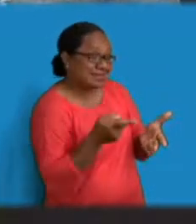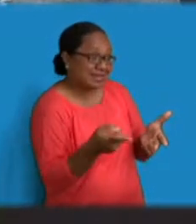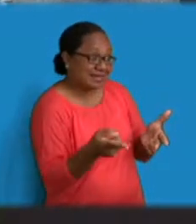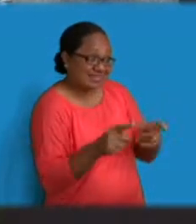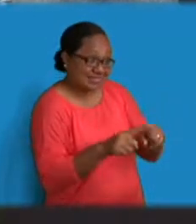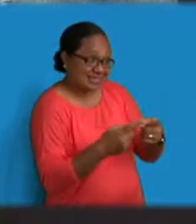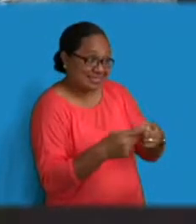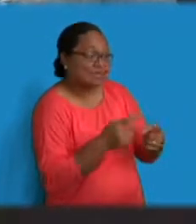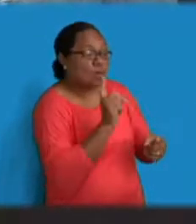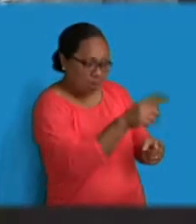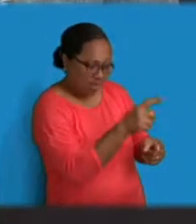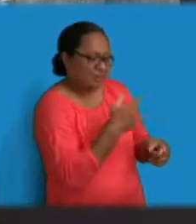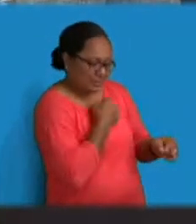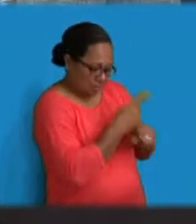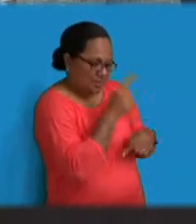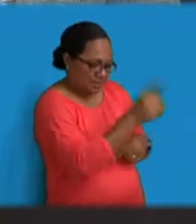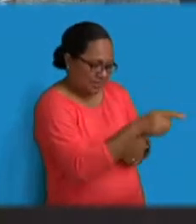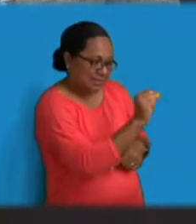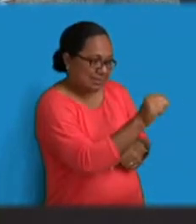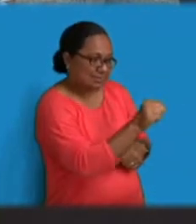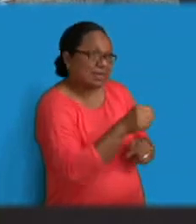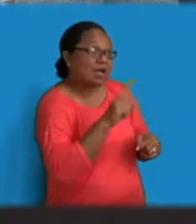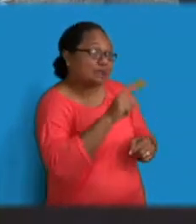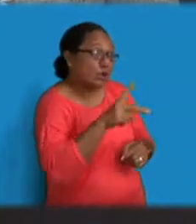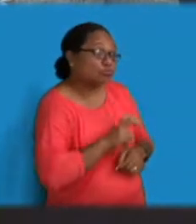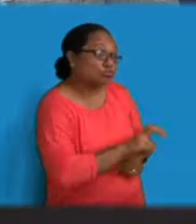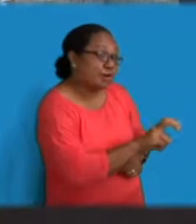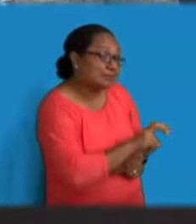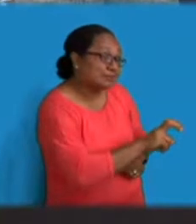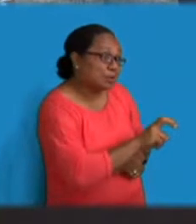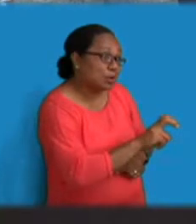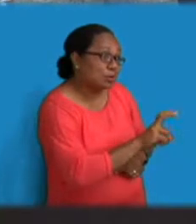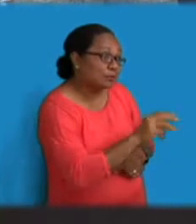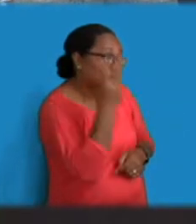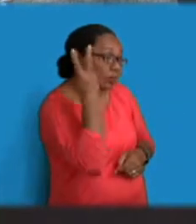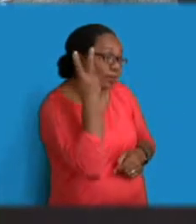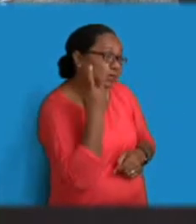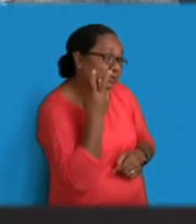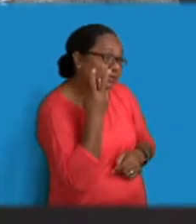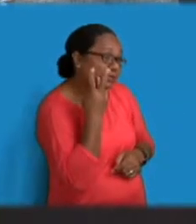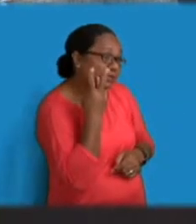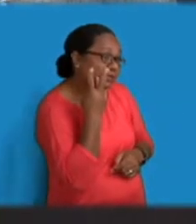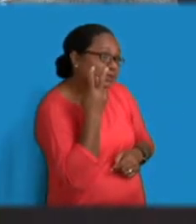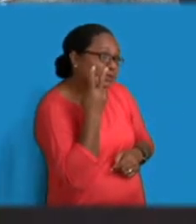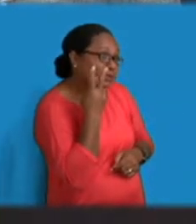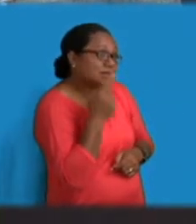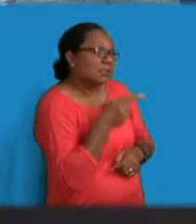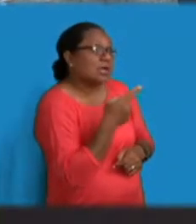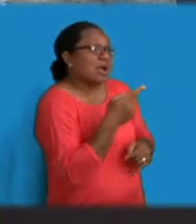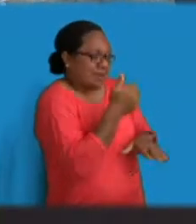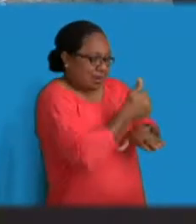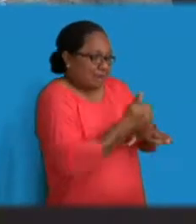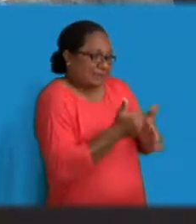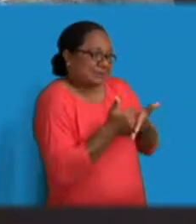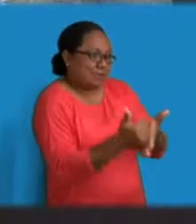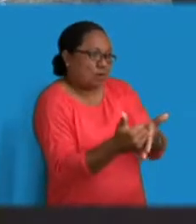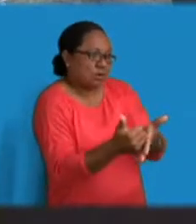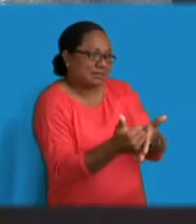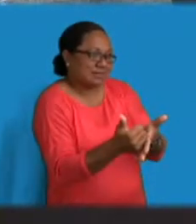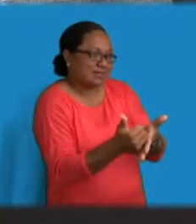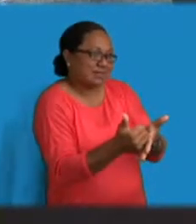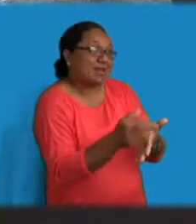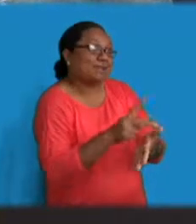been talking about here. As for the transport of these ladies, that cost is borne by government for this